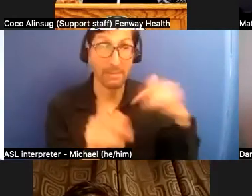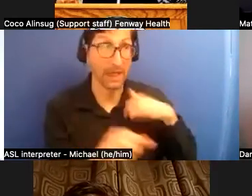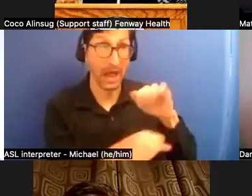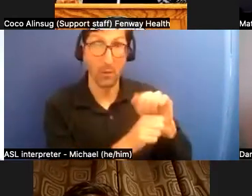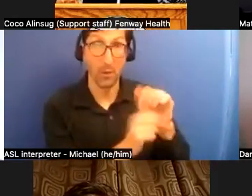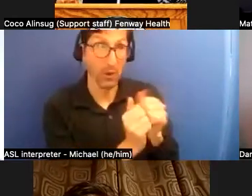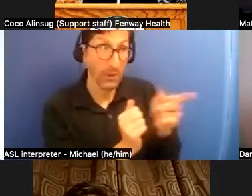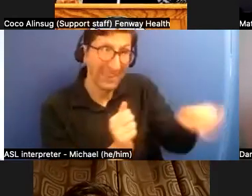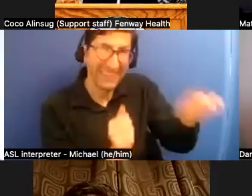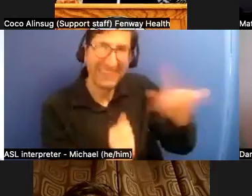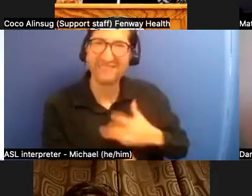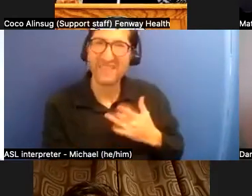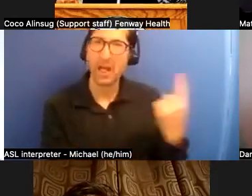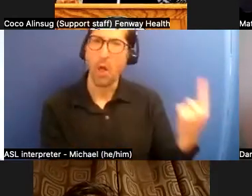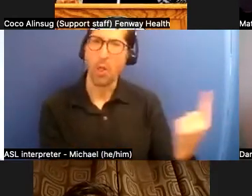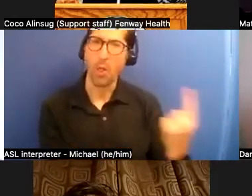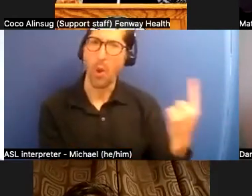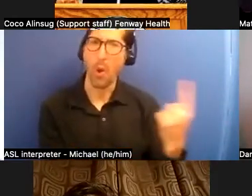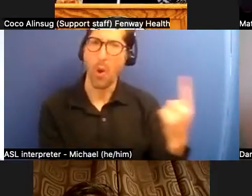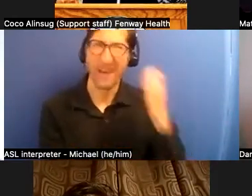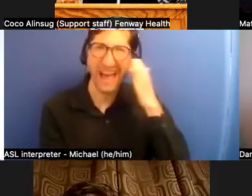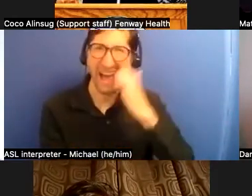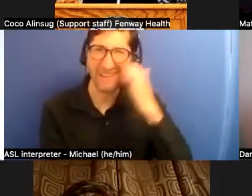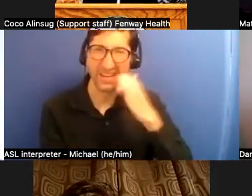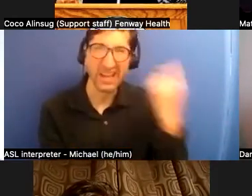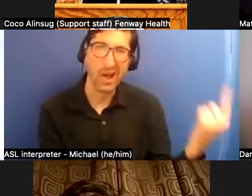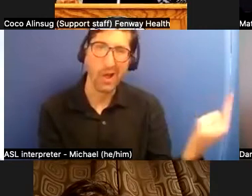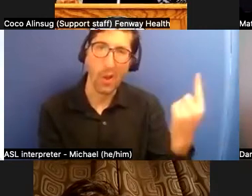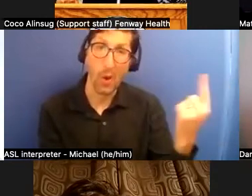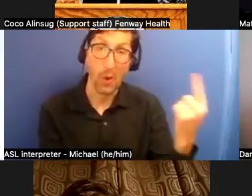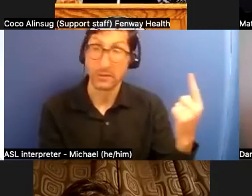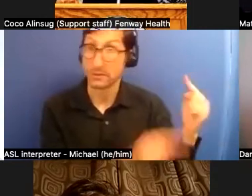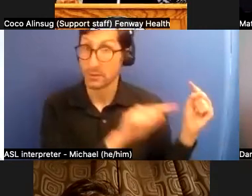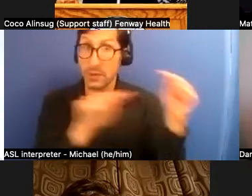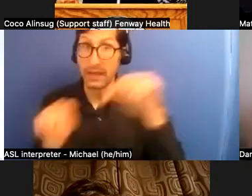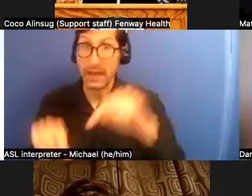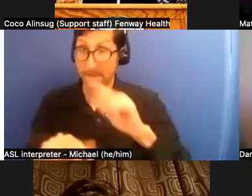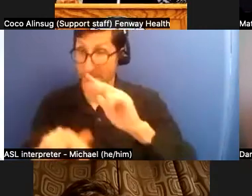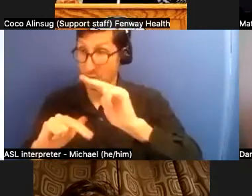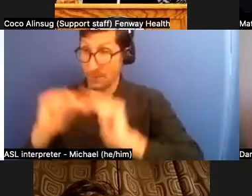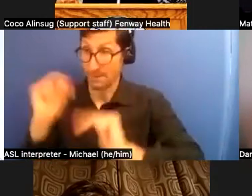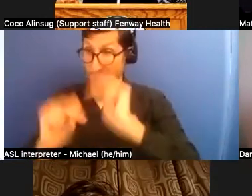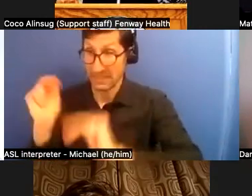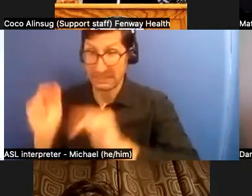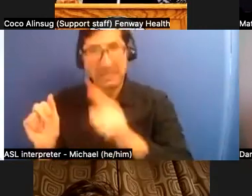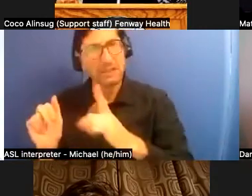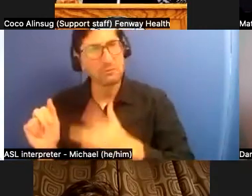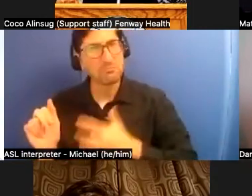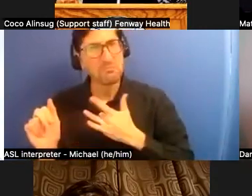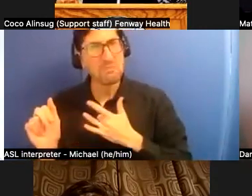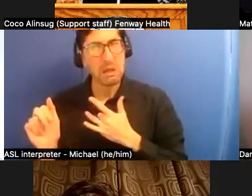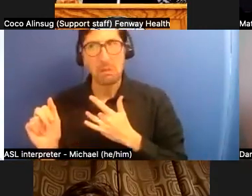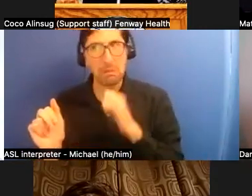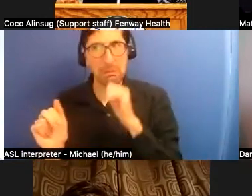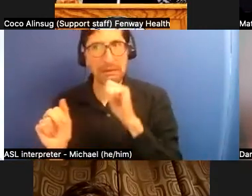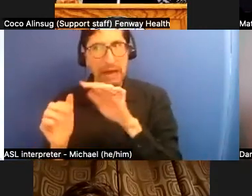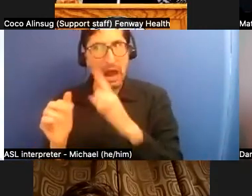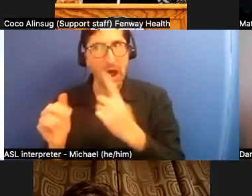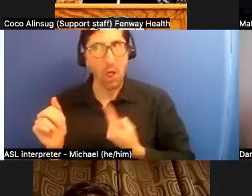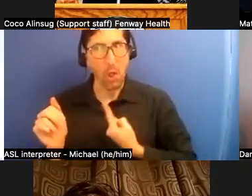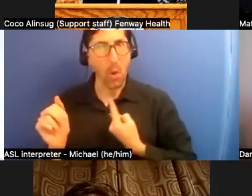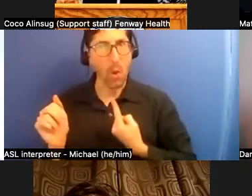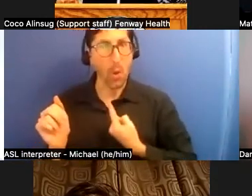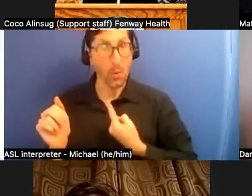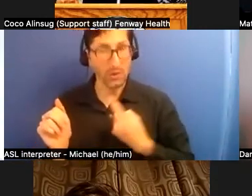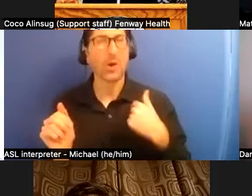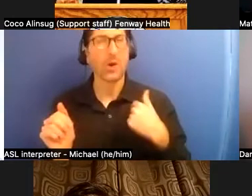place like this, I think, is important to explore because we're clearly not having, you know, great outcomes. You know, we see overdose